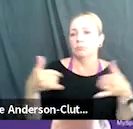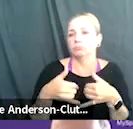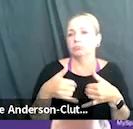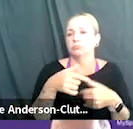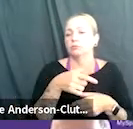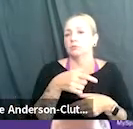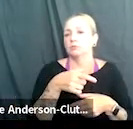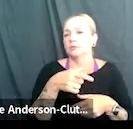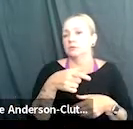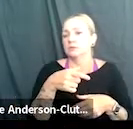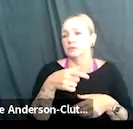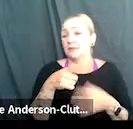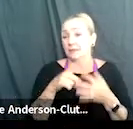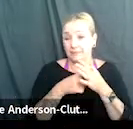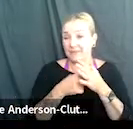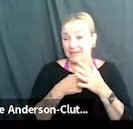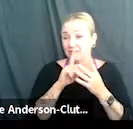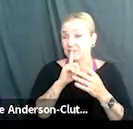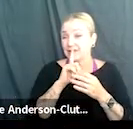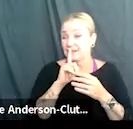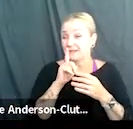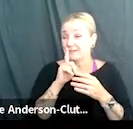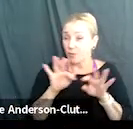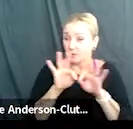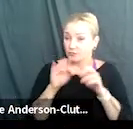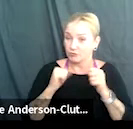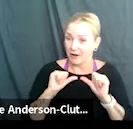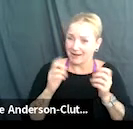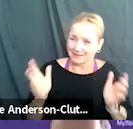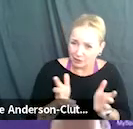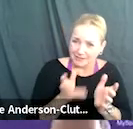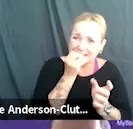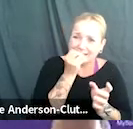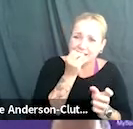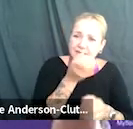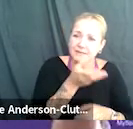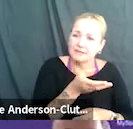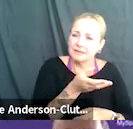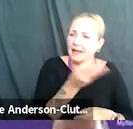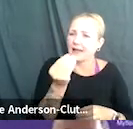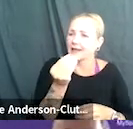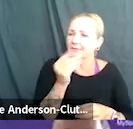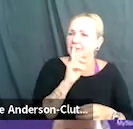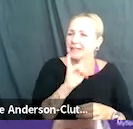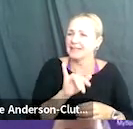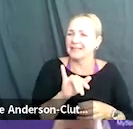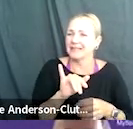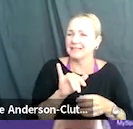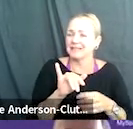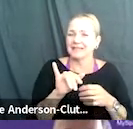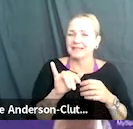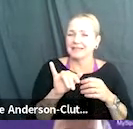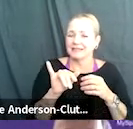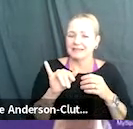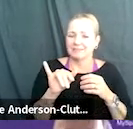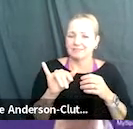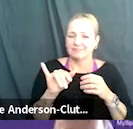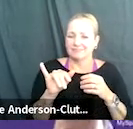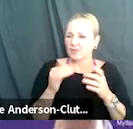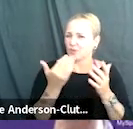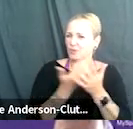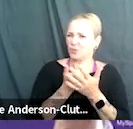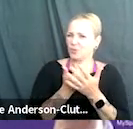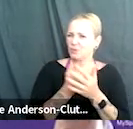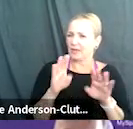some weight back on it. And Right. we're really concerned about what was going on because it was such a different kind of behavior. I don't know in the past that they